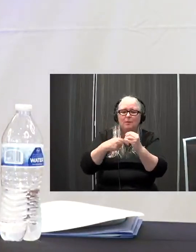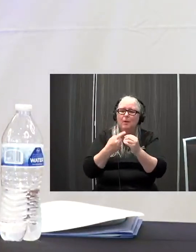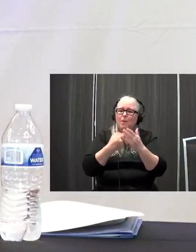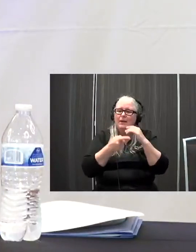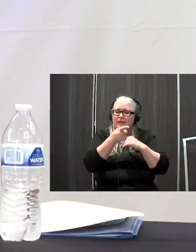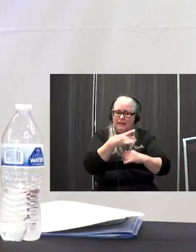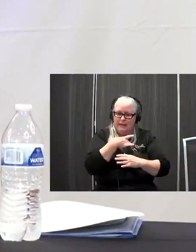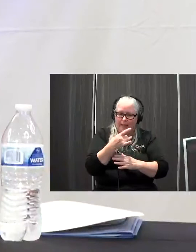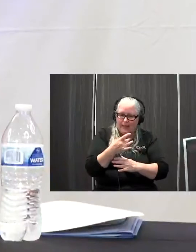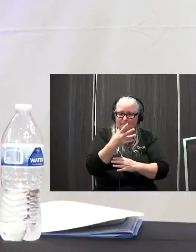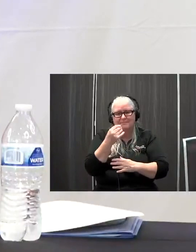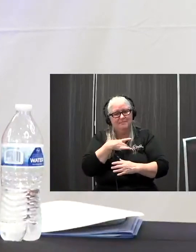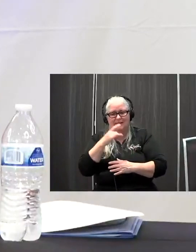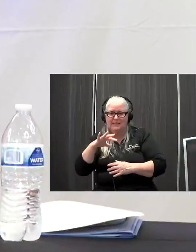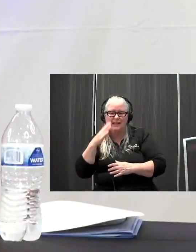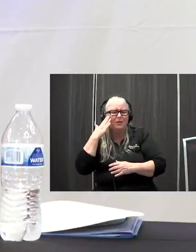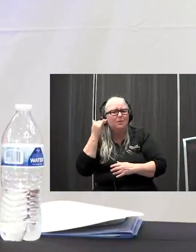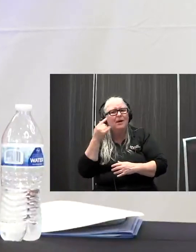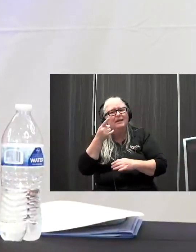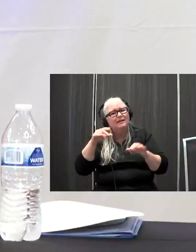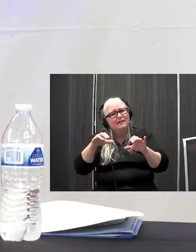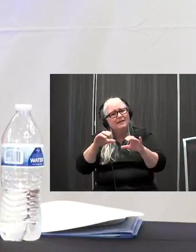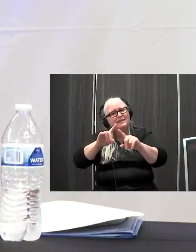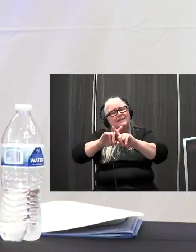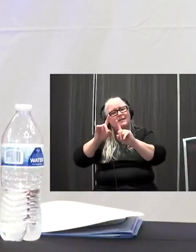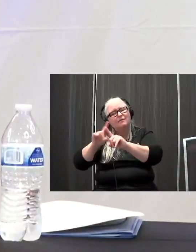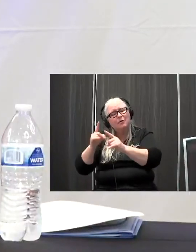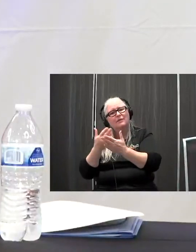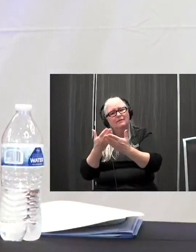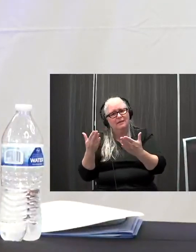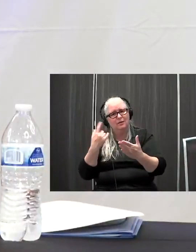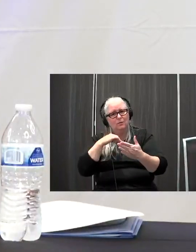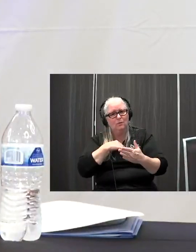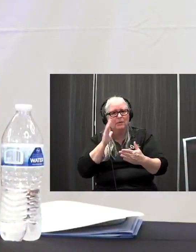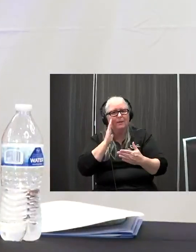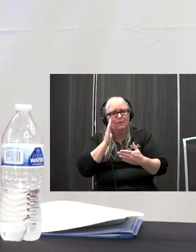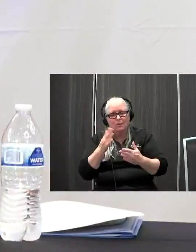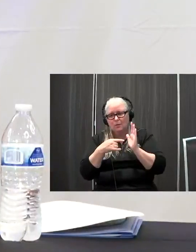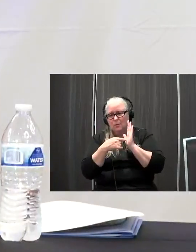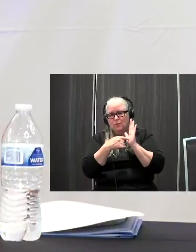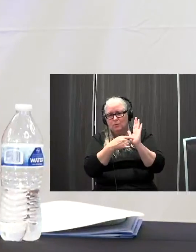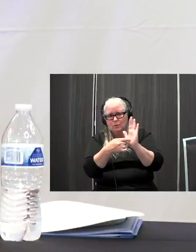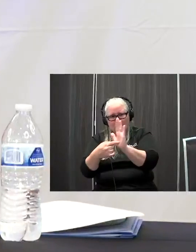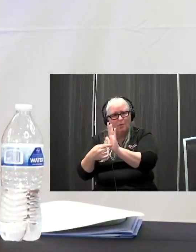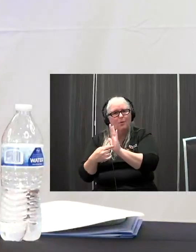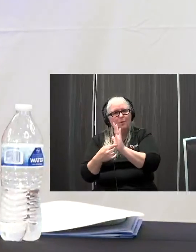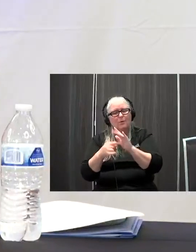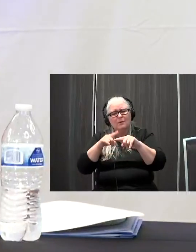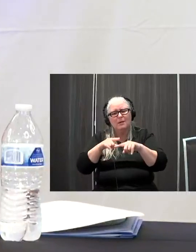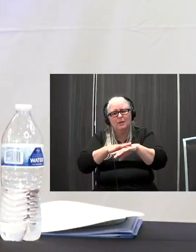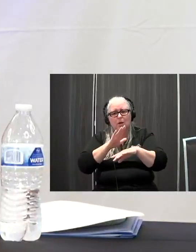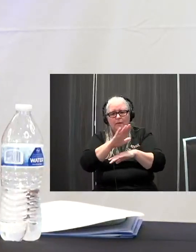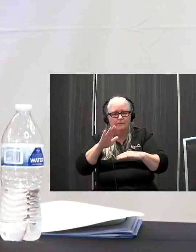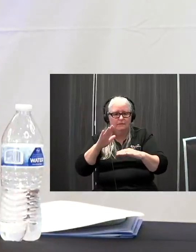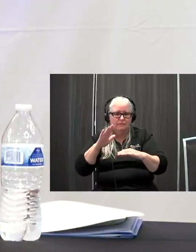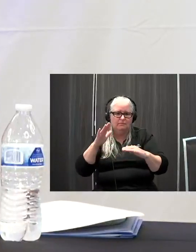and he doesn't like, and why he does certain things. And so we'll try to grade those depending on the audience. So he has a younger brother.